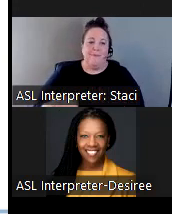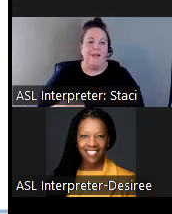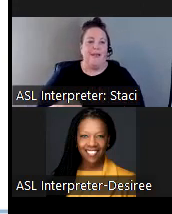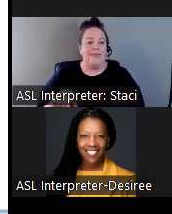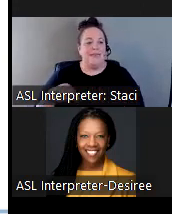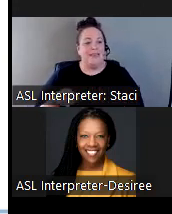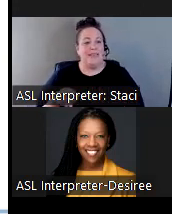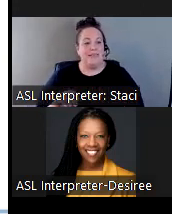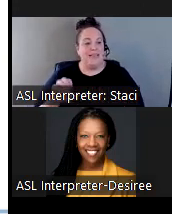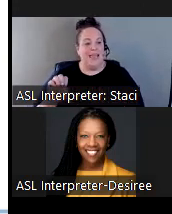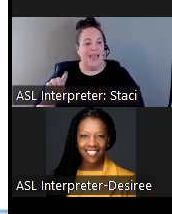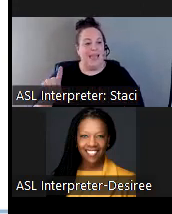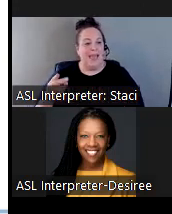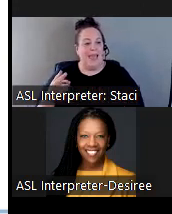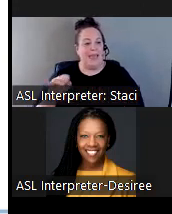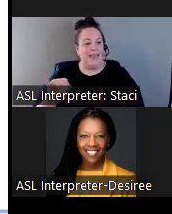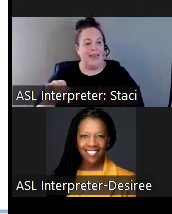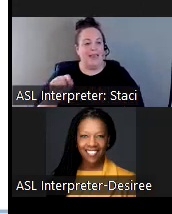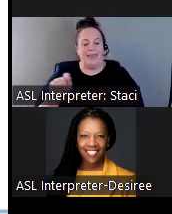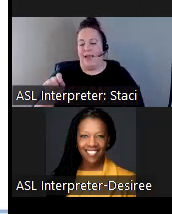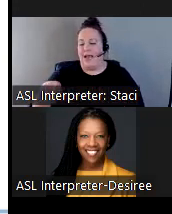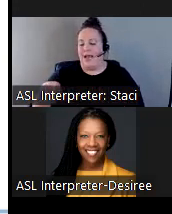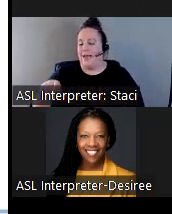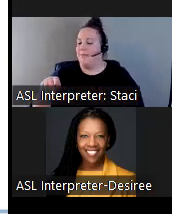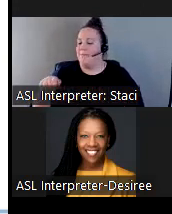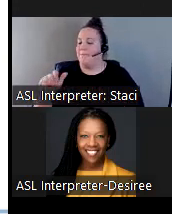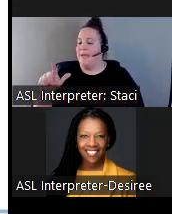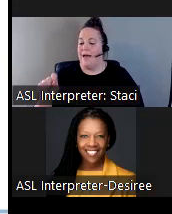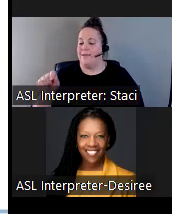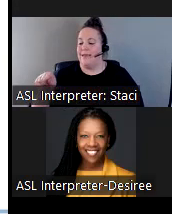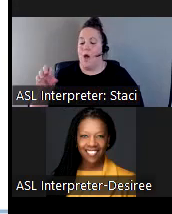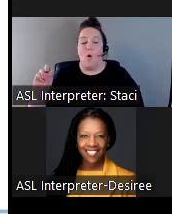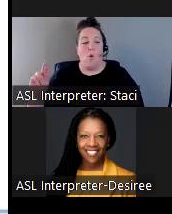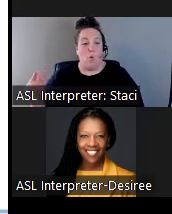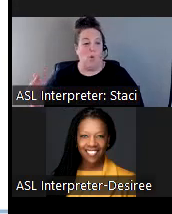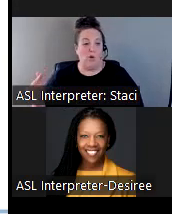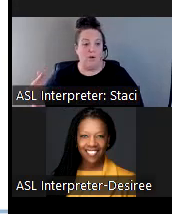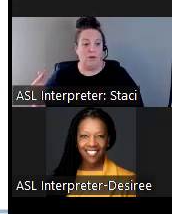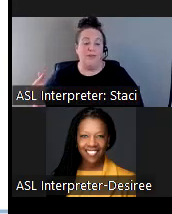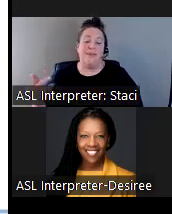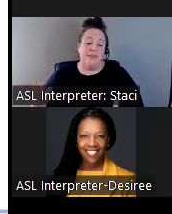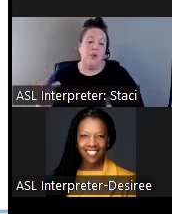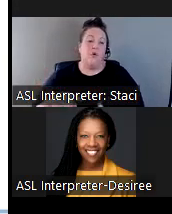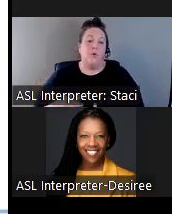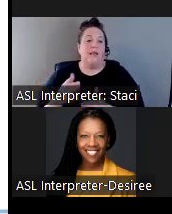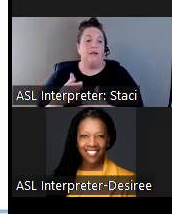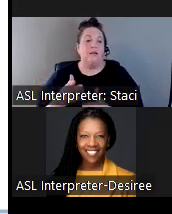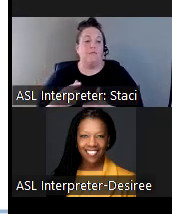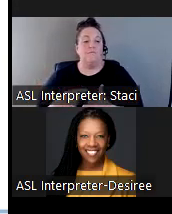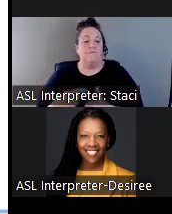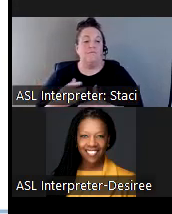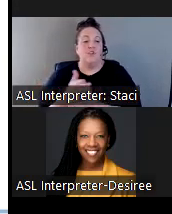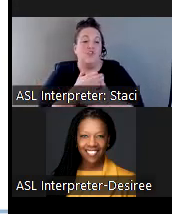EddiePals.org is a great new website. Not new, it's been updated, it's changed. And what we've done is kind of provided carrots for families and